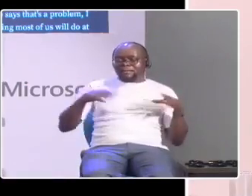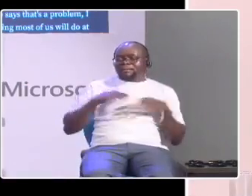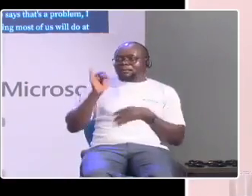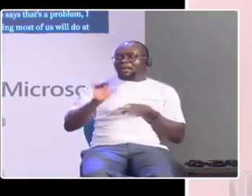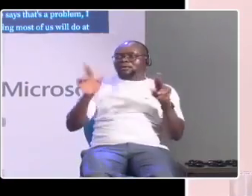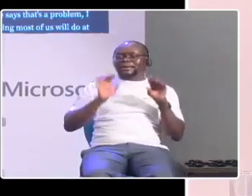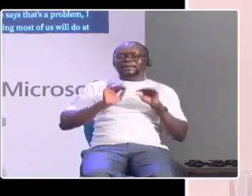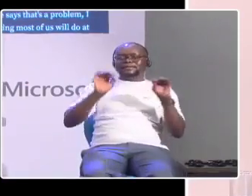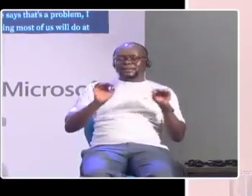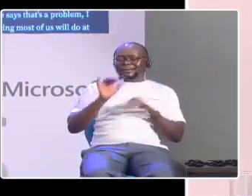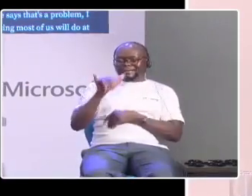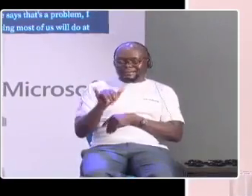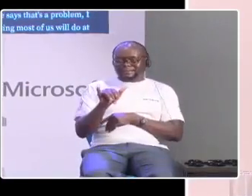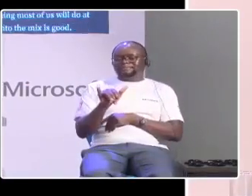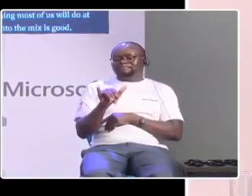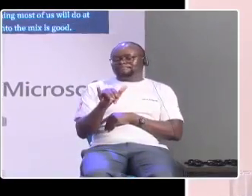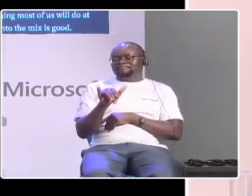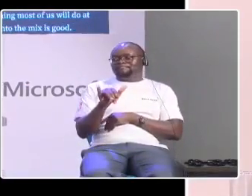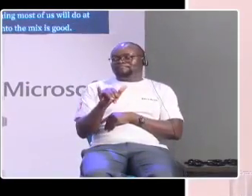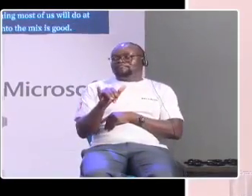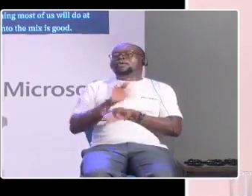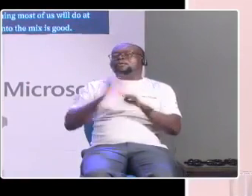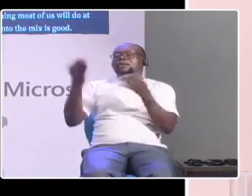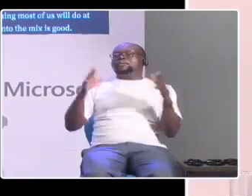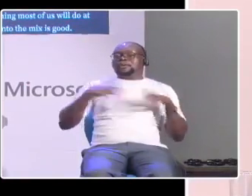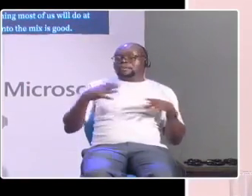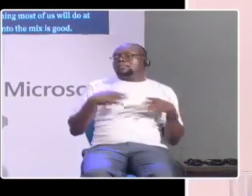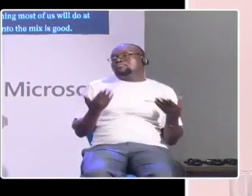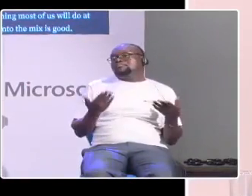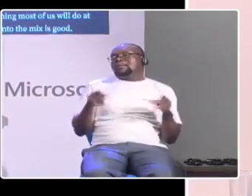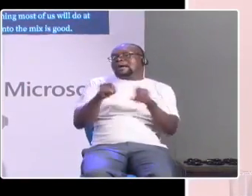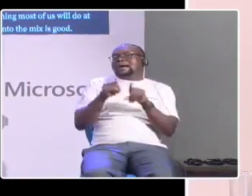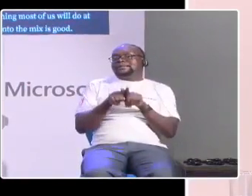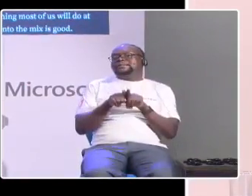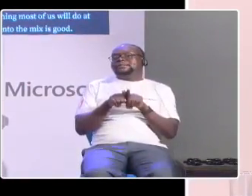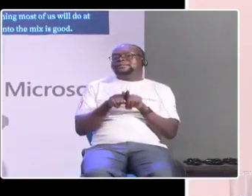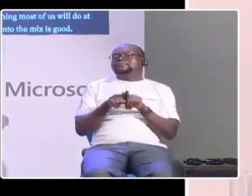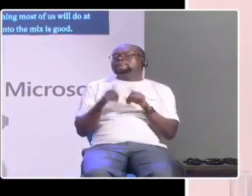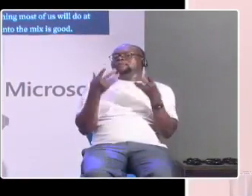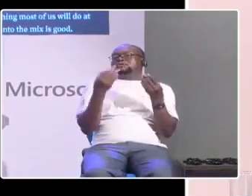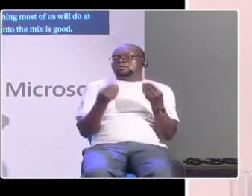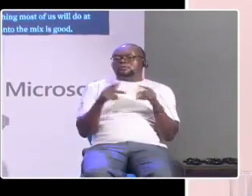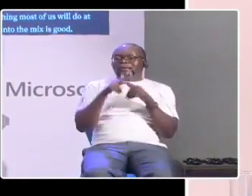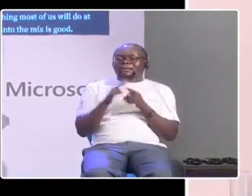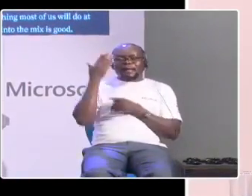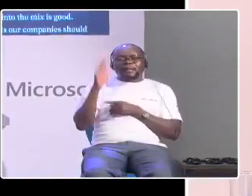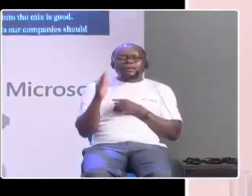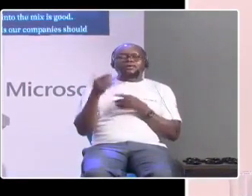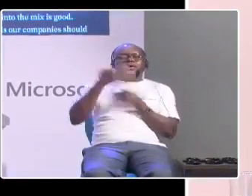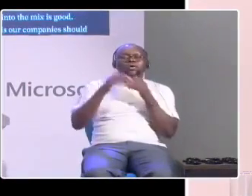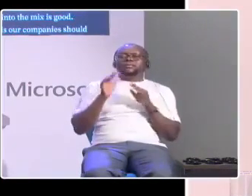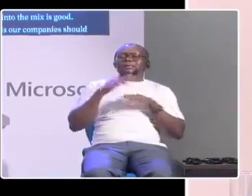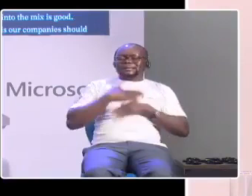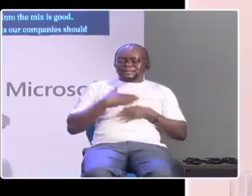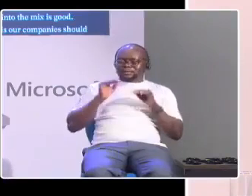that are already trained, and that just as we don't bring people in as software engineers that don't know computer science and we teach